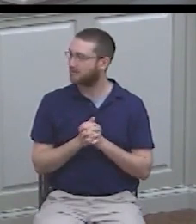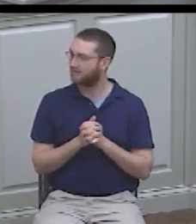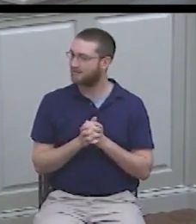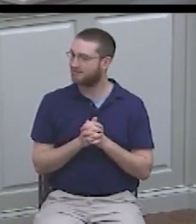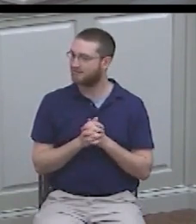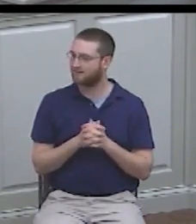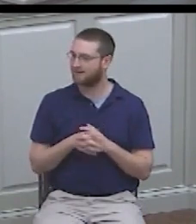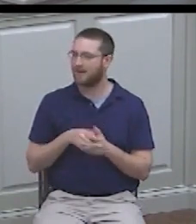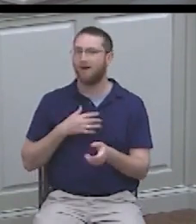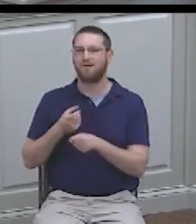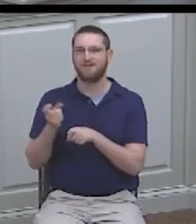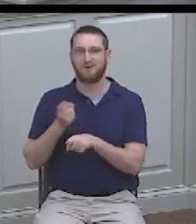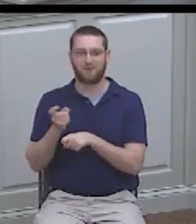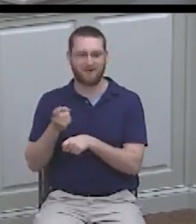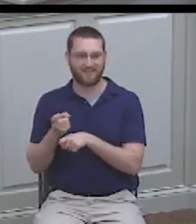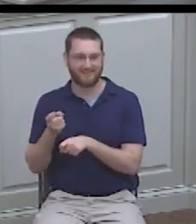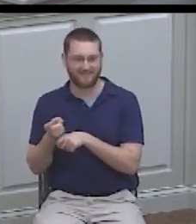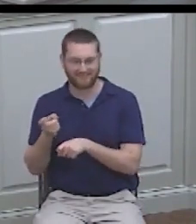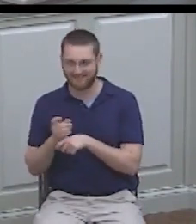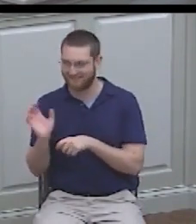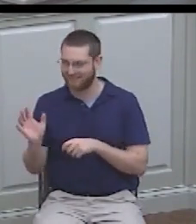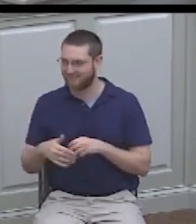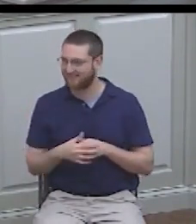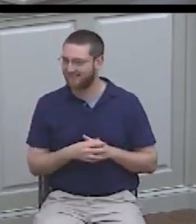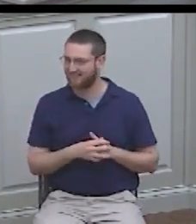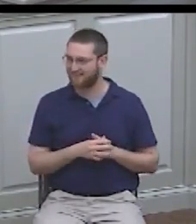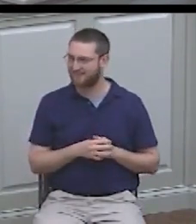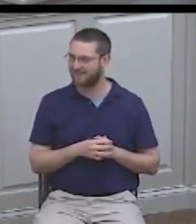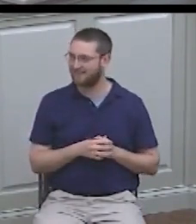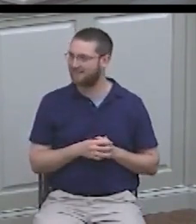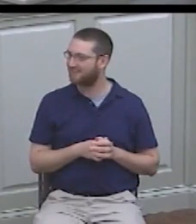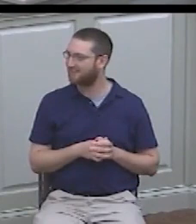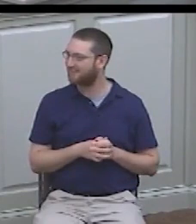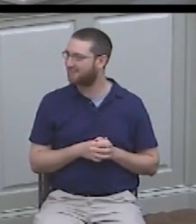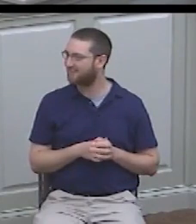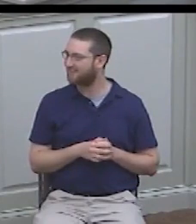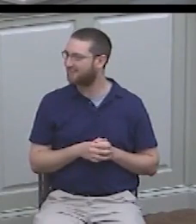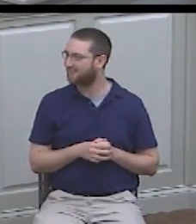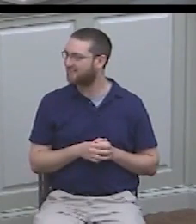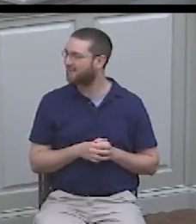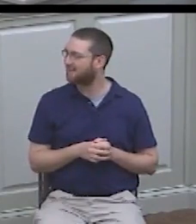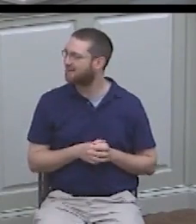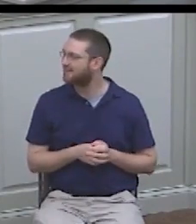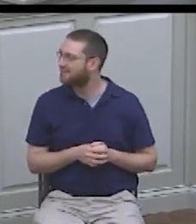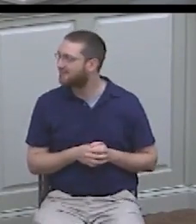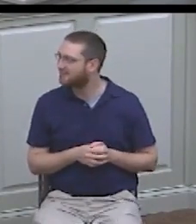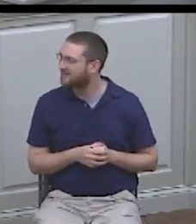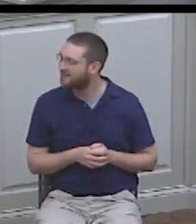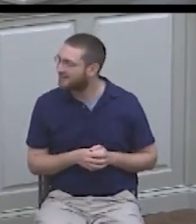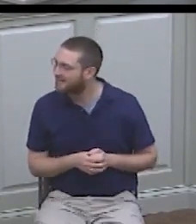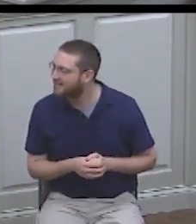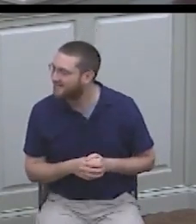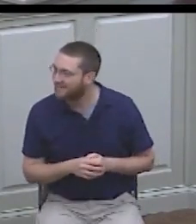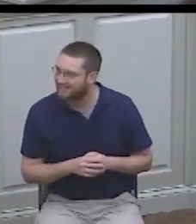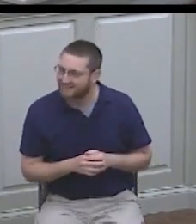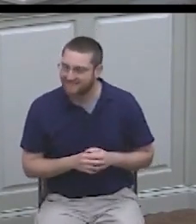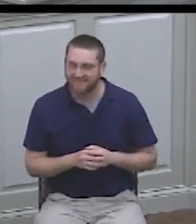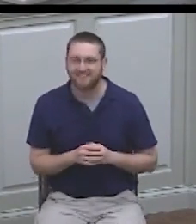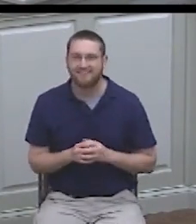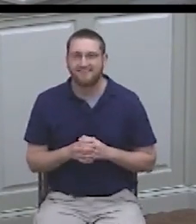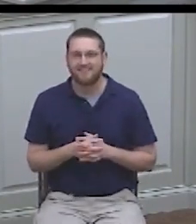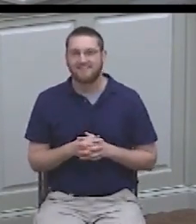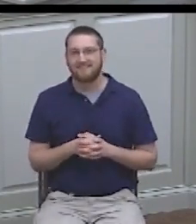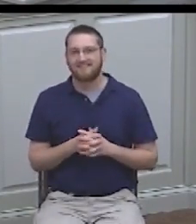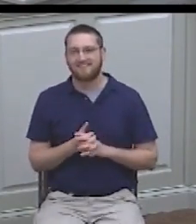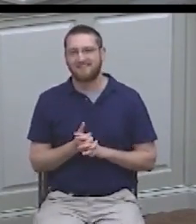I'm just joking. The way they mistreated the mayor tonight. You know? Okay, we'll go there. I disagree with you. Now that we're going to get